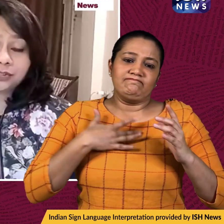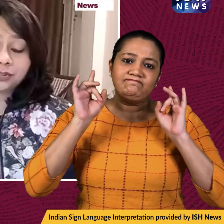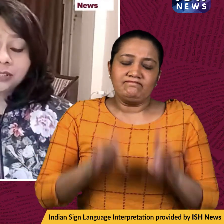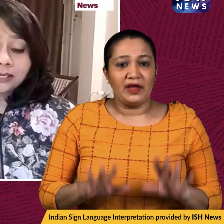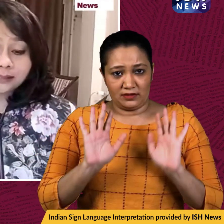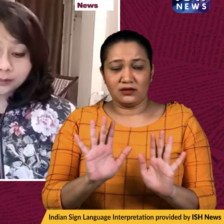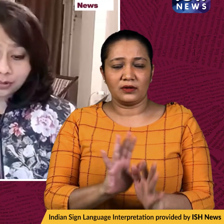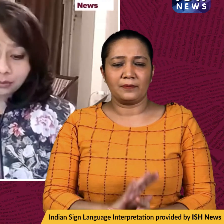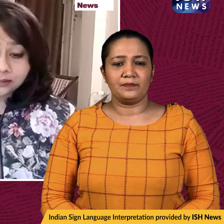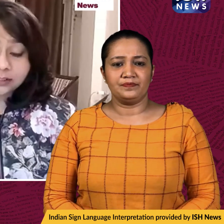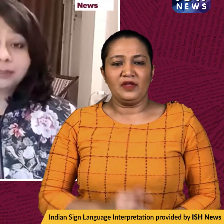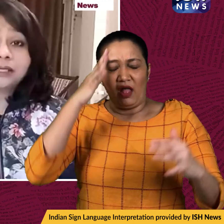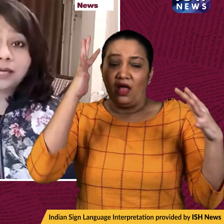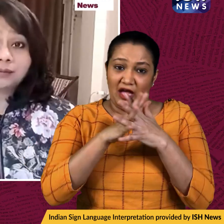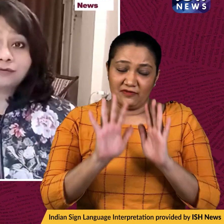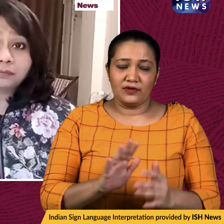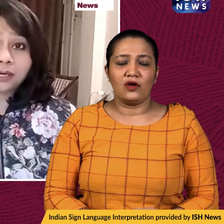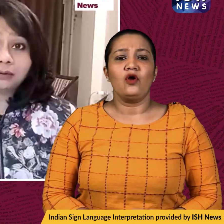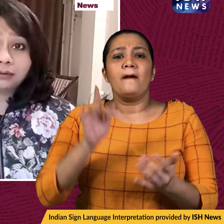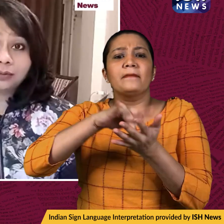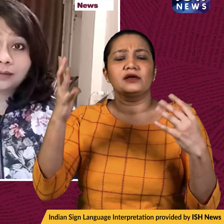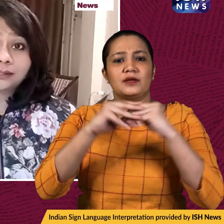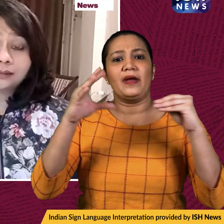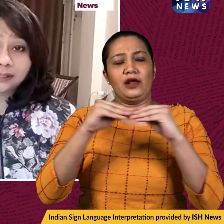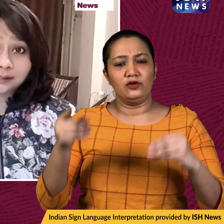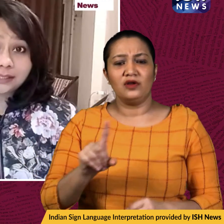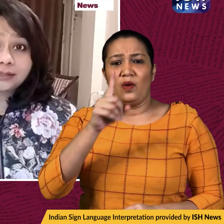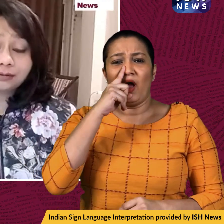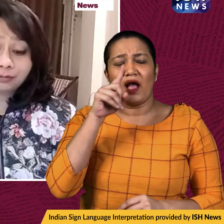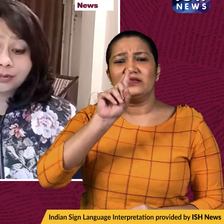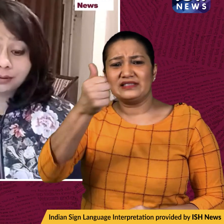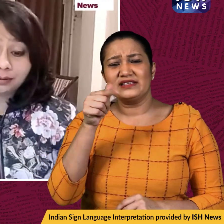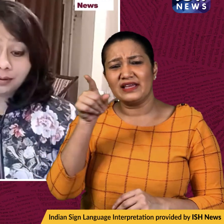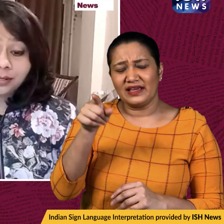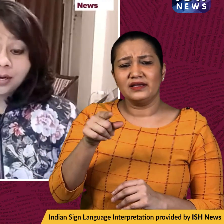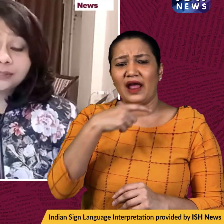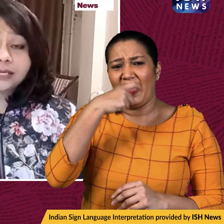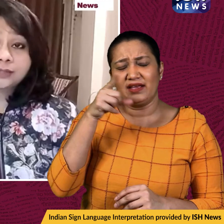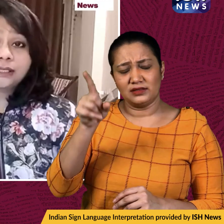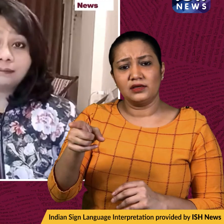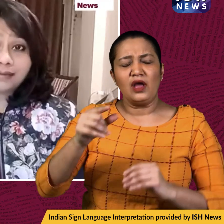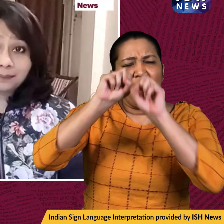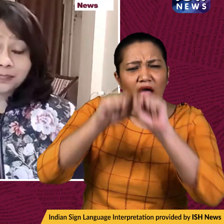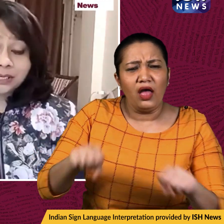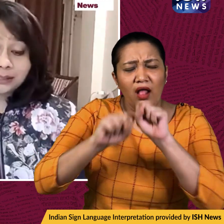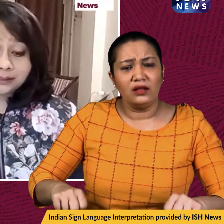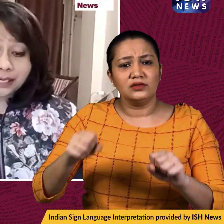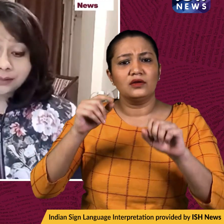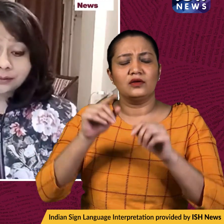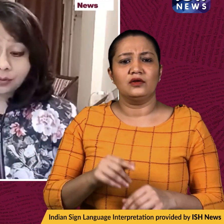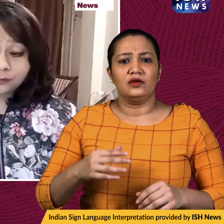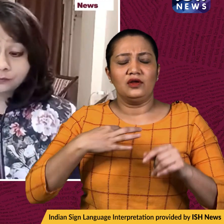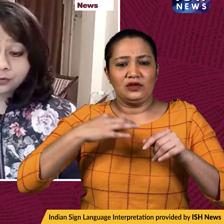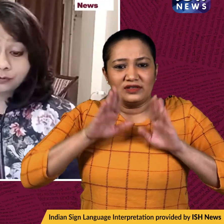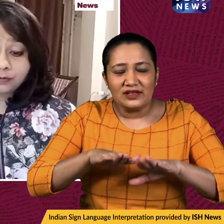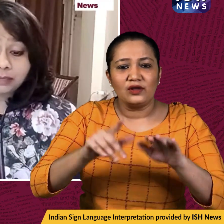of information is extremely disturbing. It comes in from Bengaluru, where a 16-year-old girl was allegedly raped